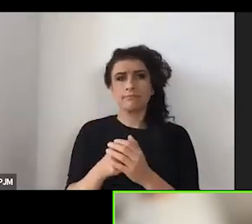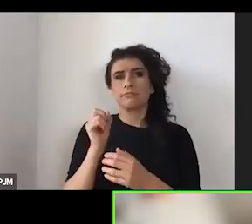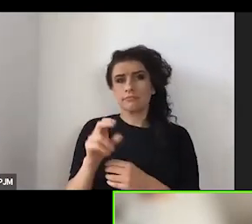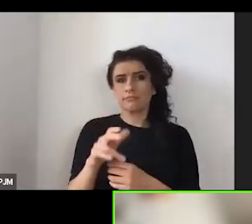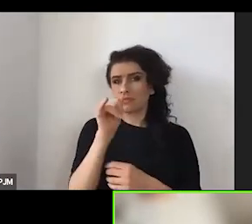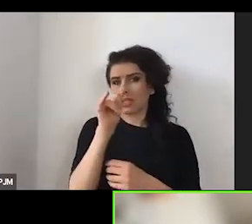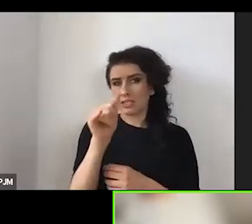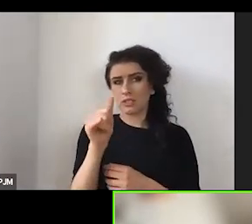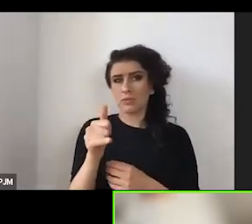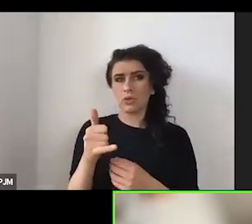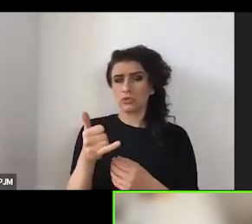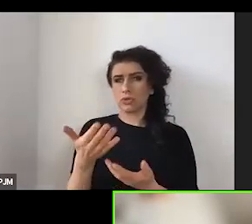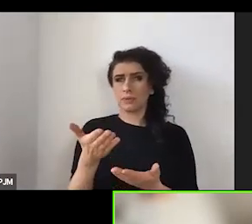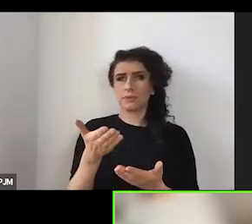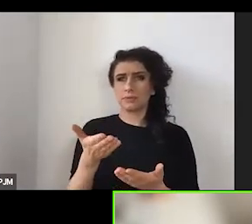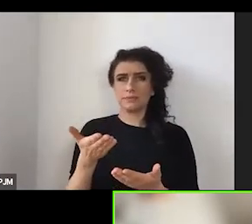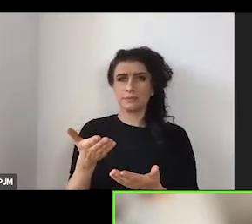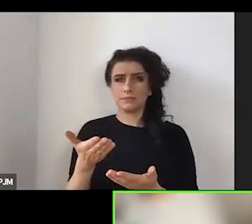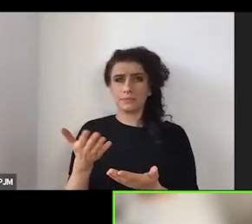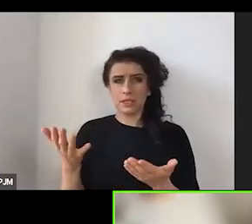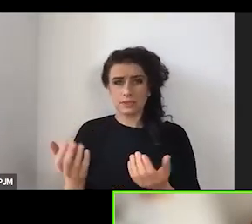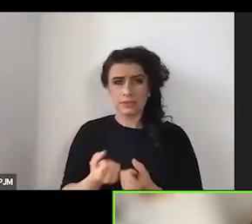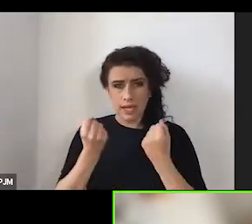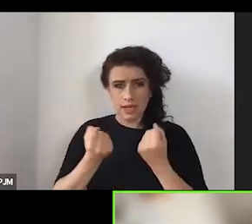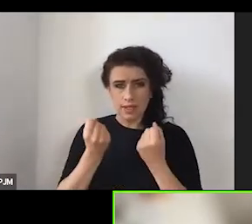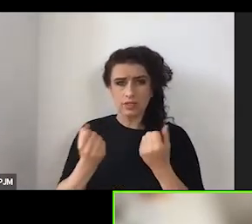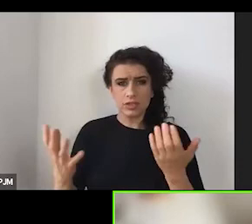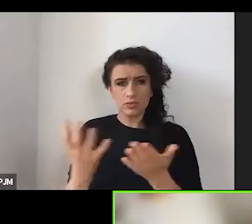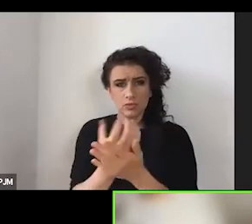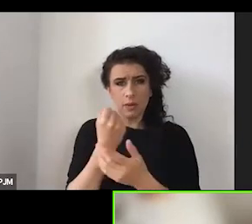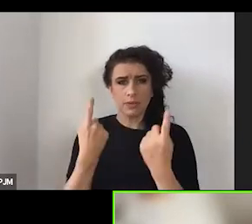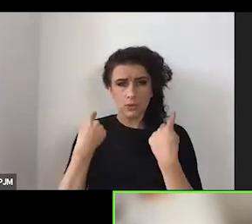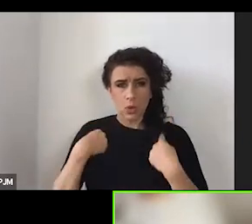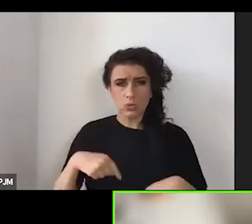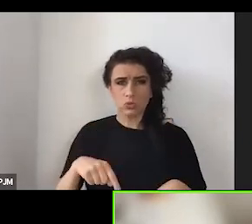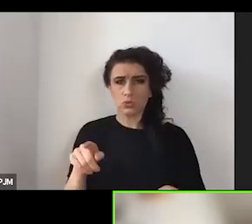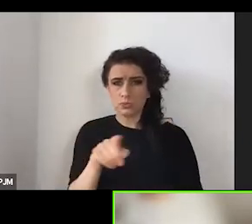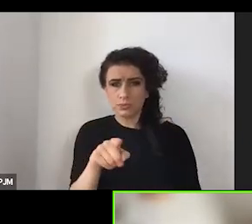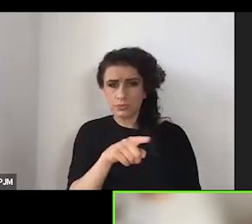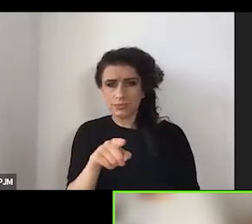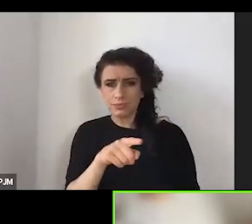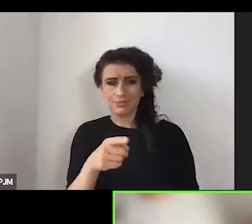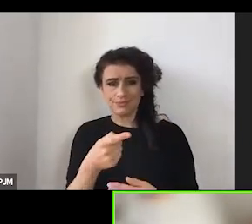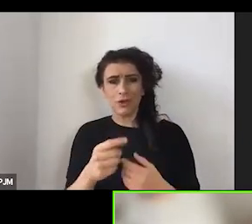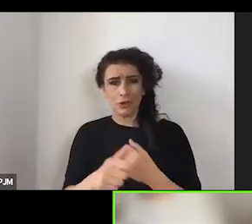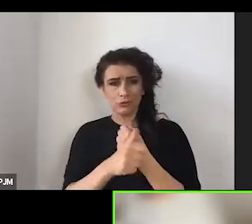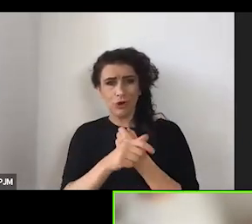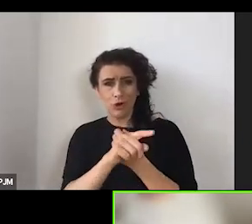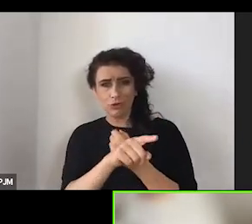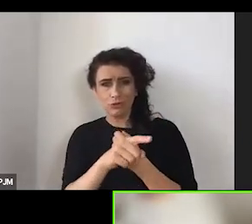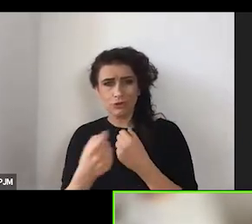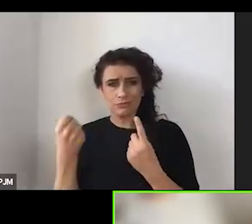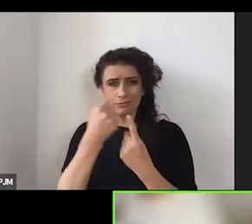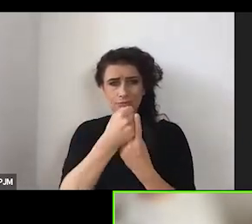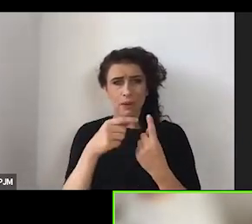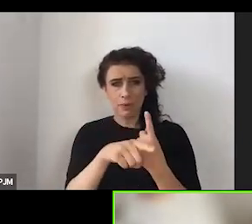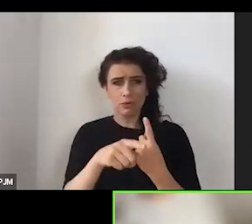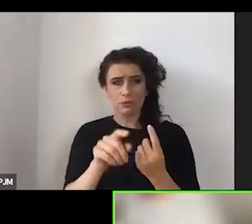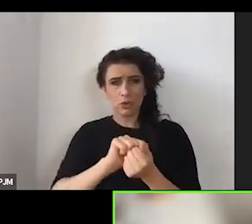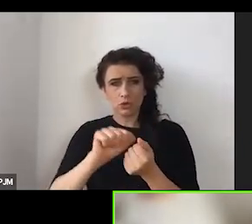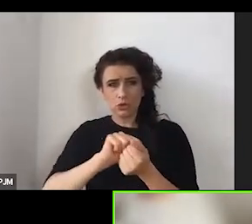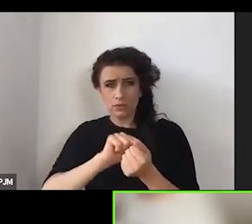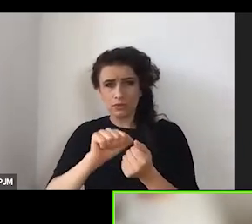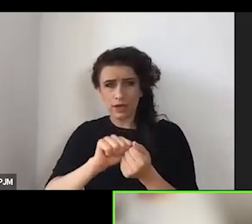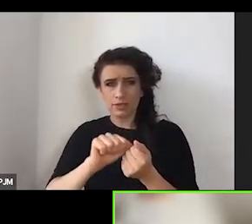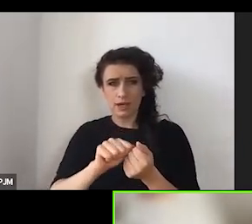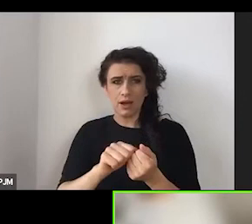use it, or they cannot access a lot of internet. So we thought, well,